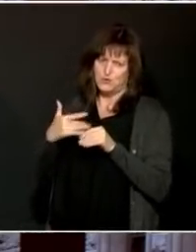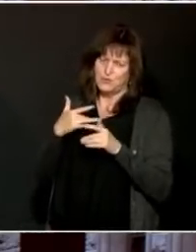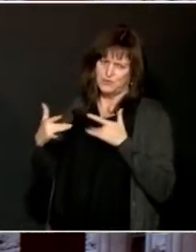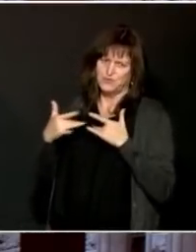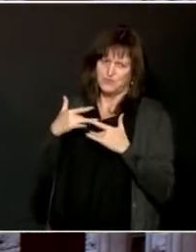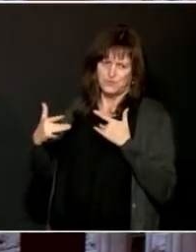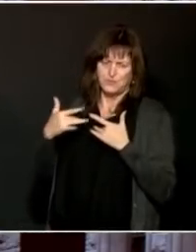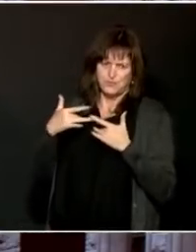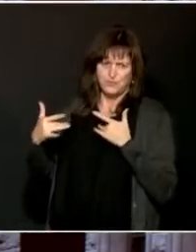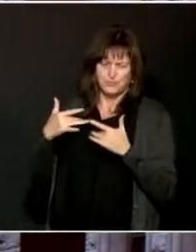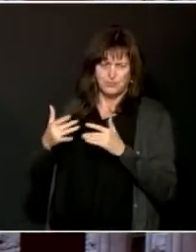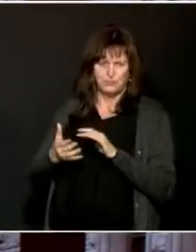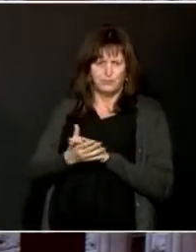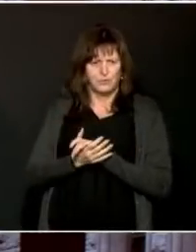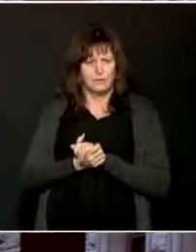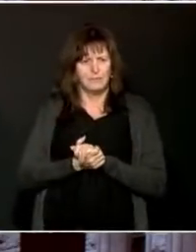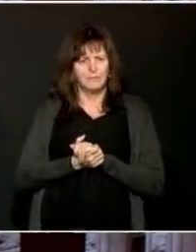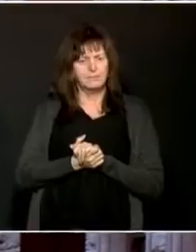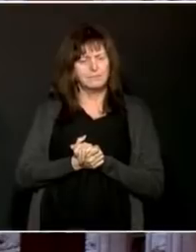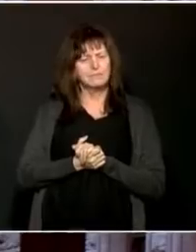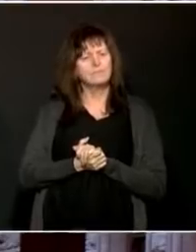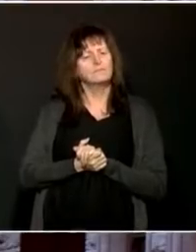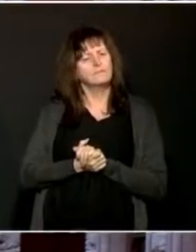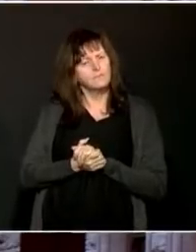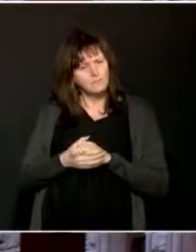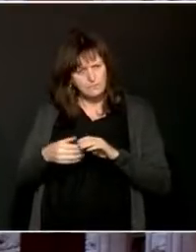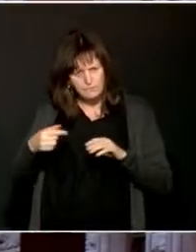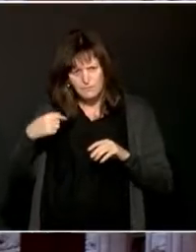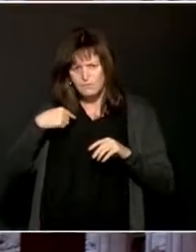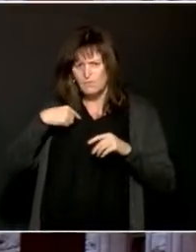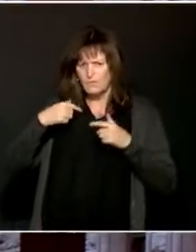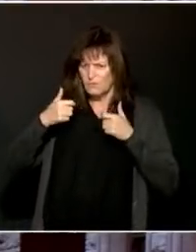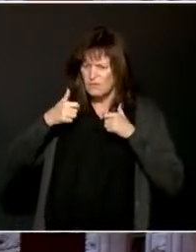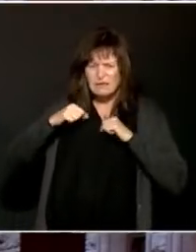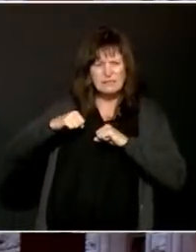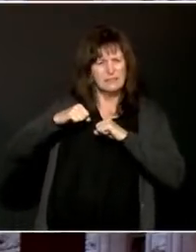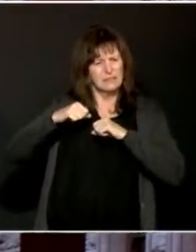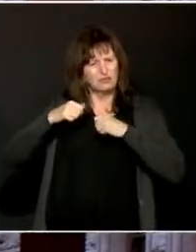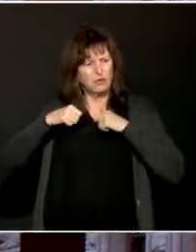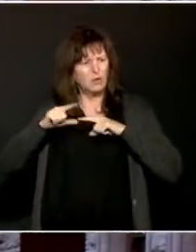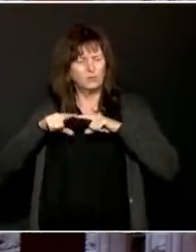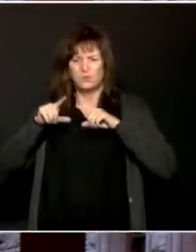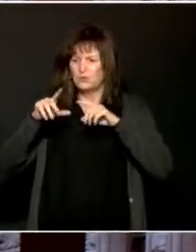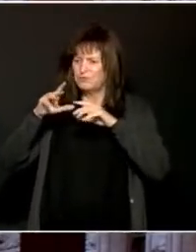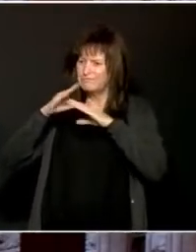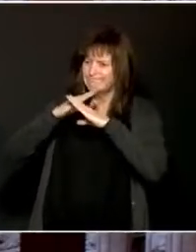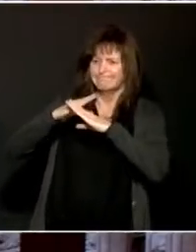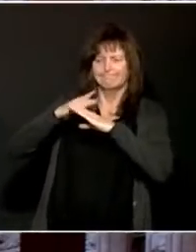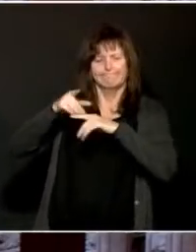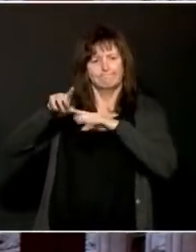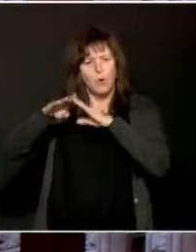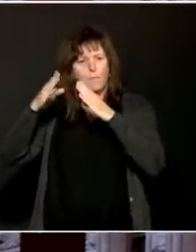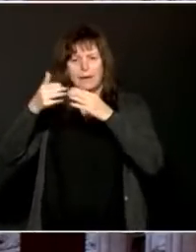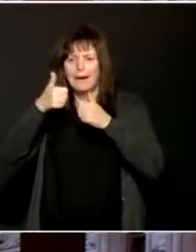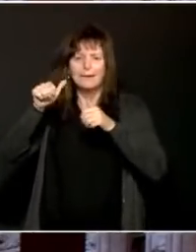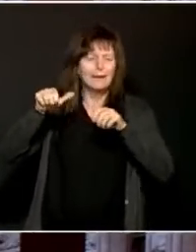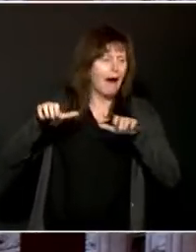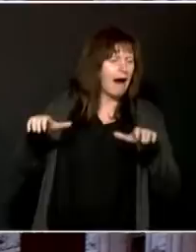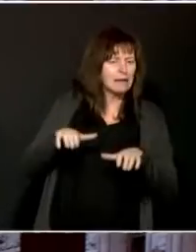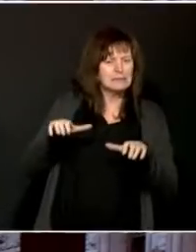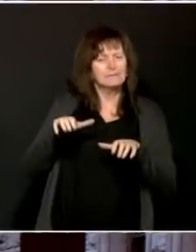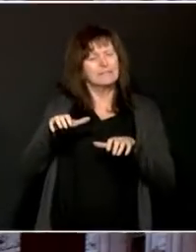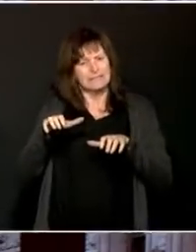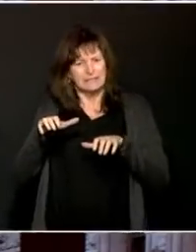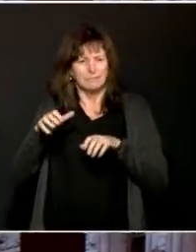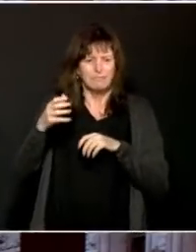adverse to opening up some activities. And yet they have support to say you can have more outdoor activities, and we're trying to look at